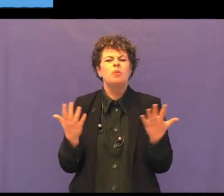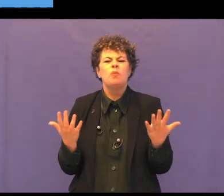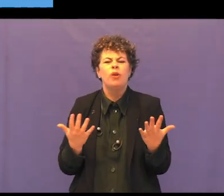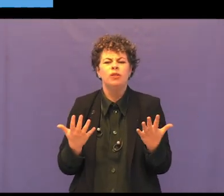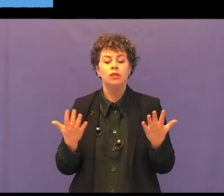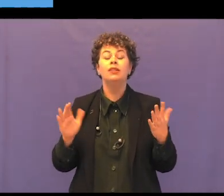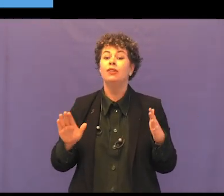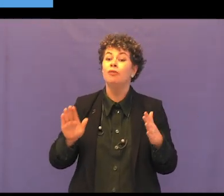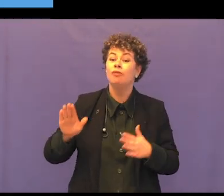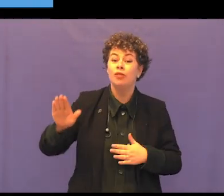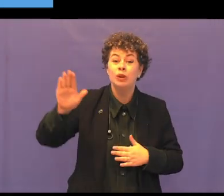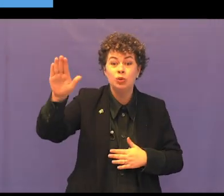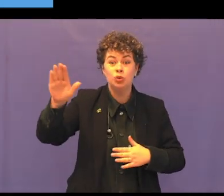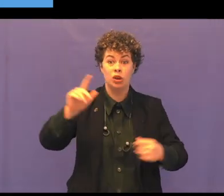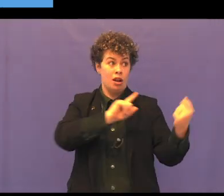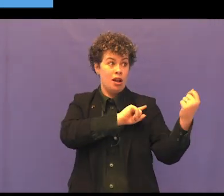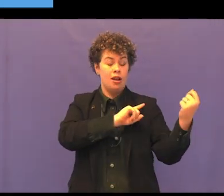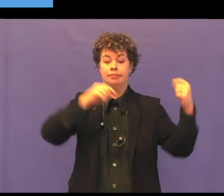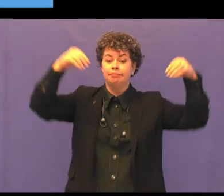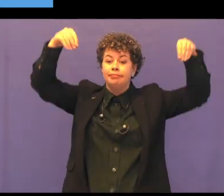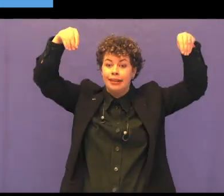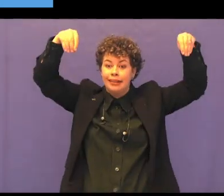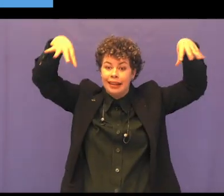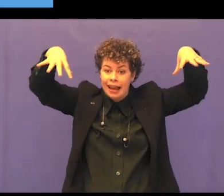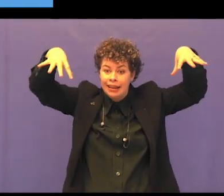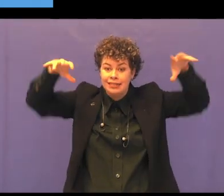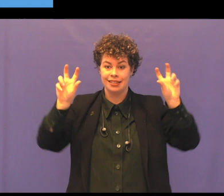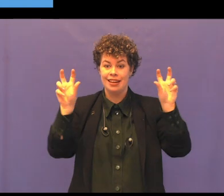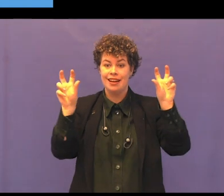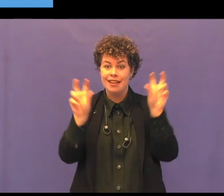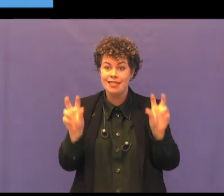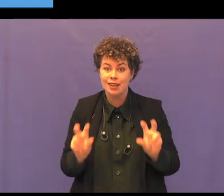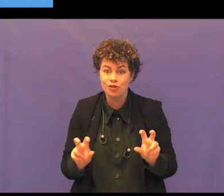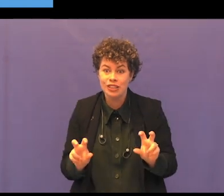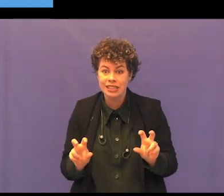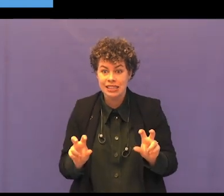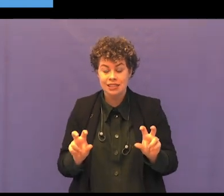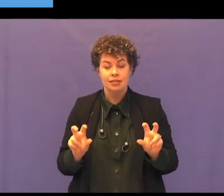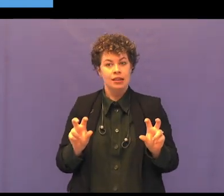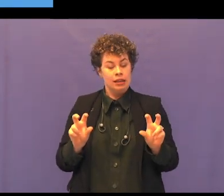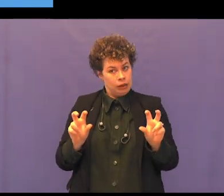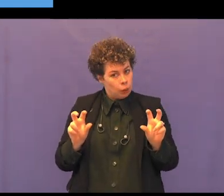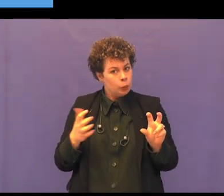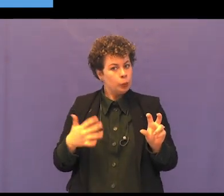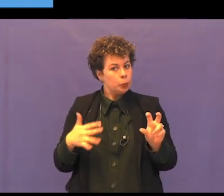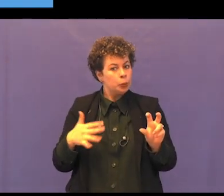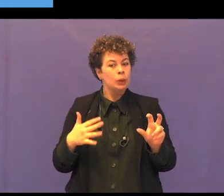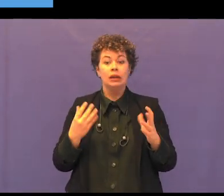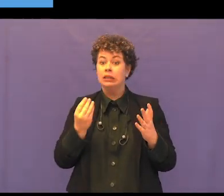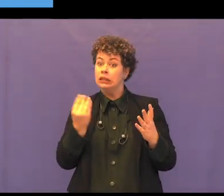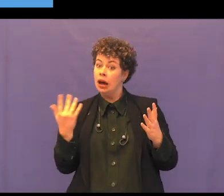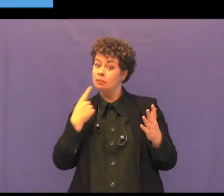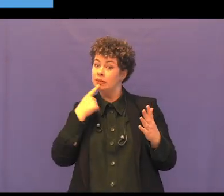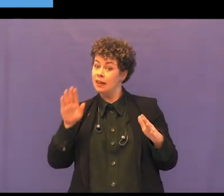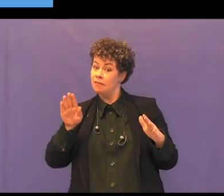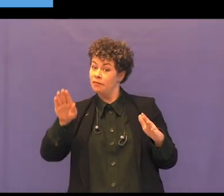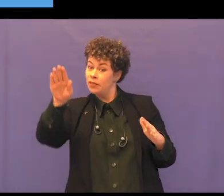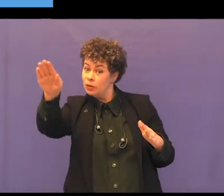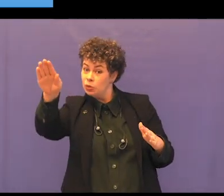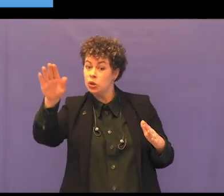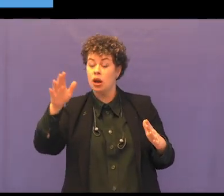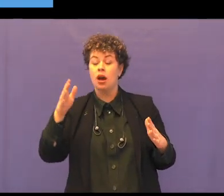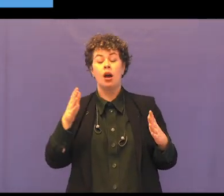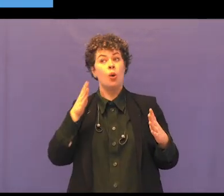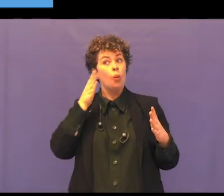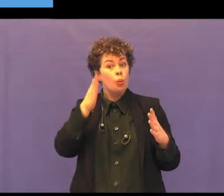some predictions may consume up to 20% of